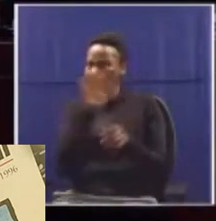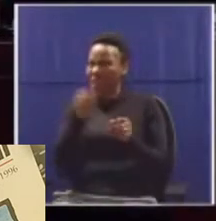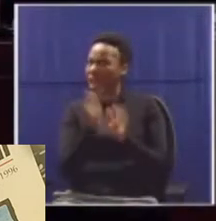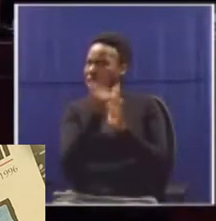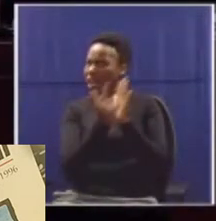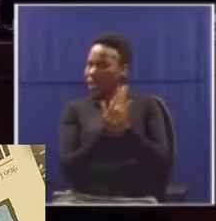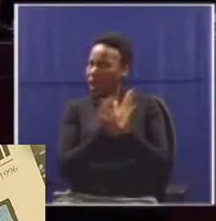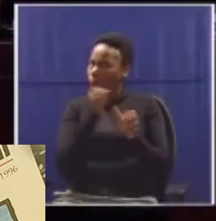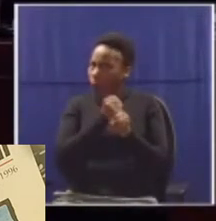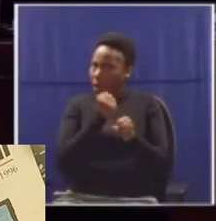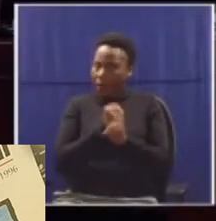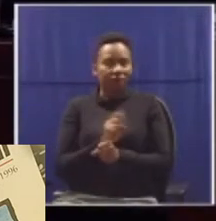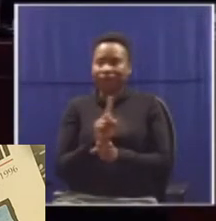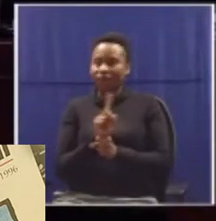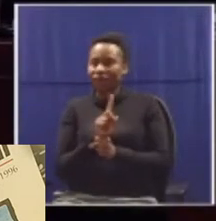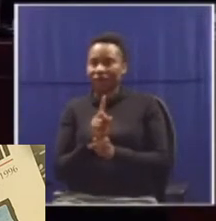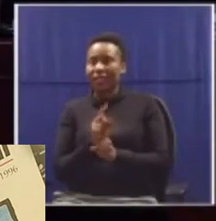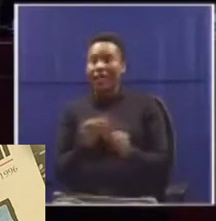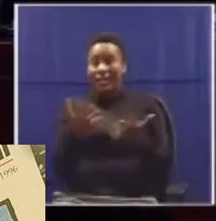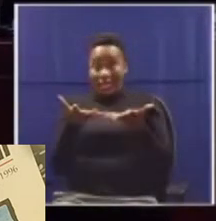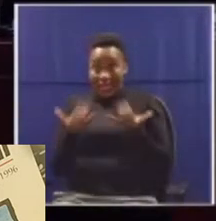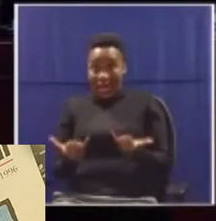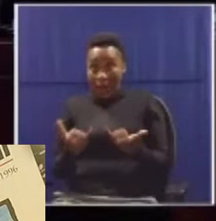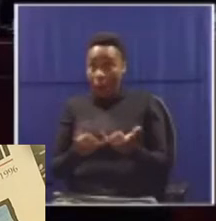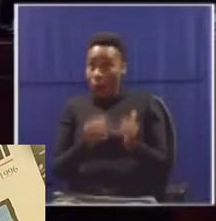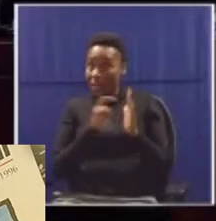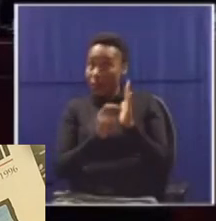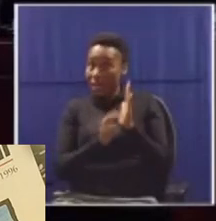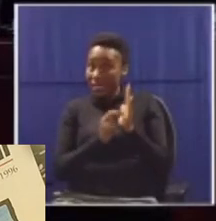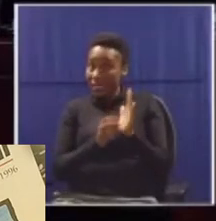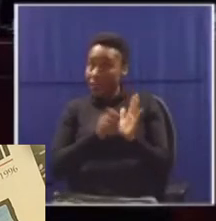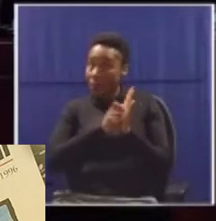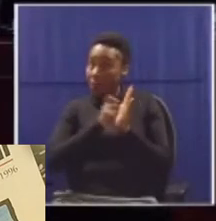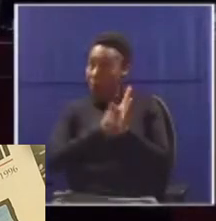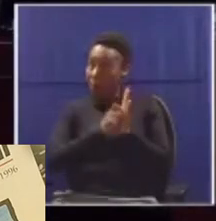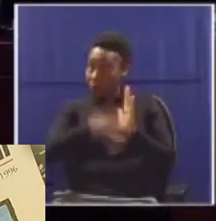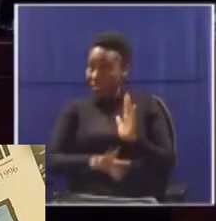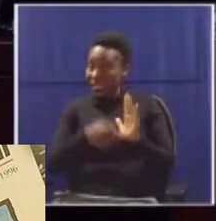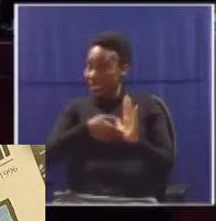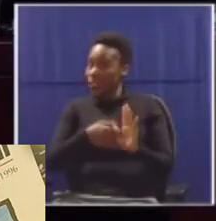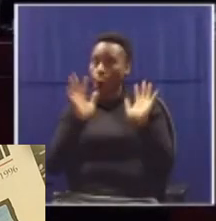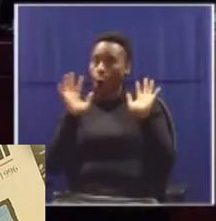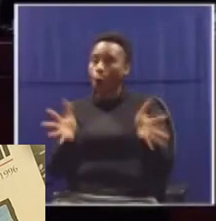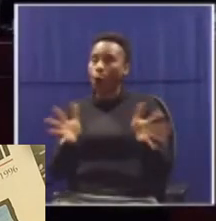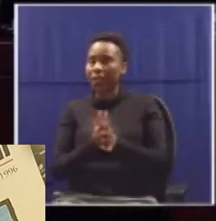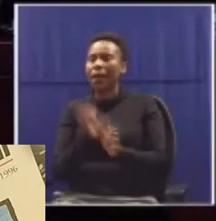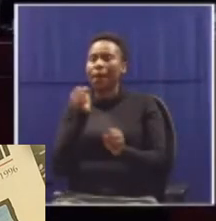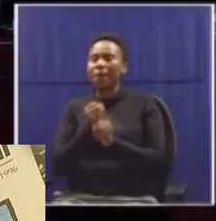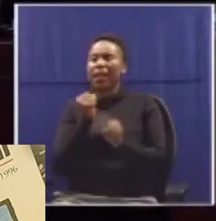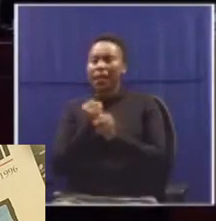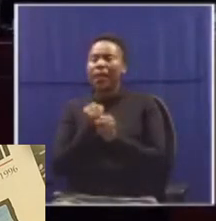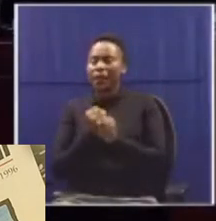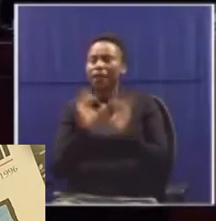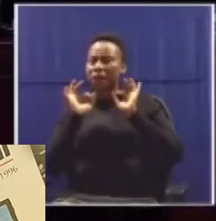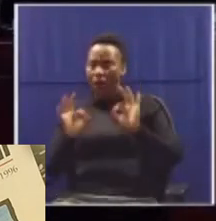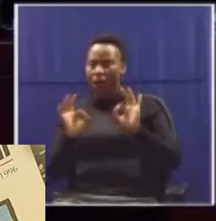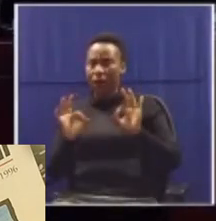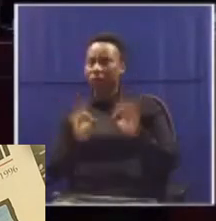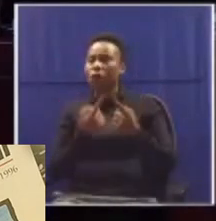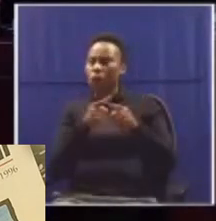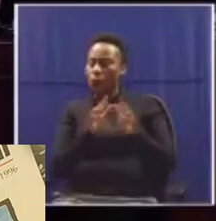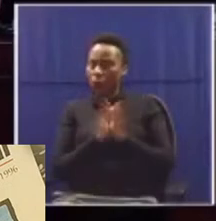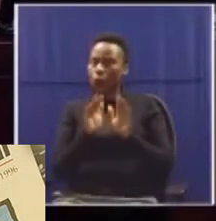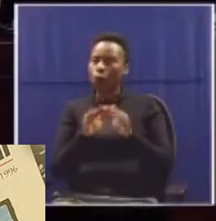these regulations will now formalize an obligation on legal practitioners to render pro bono and Community